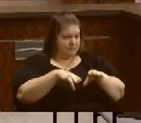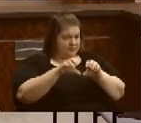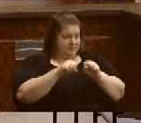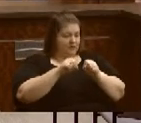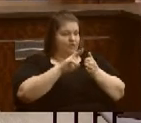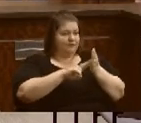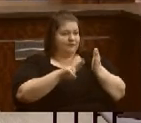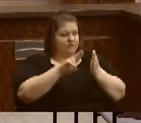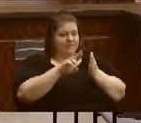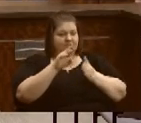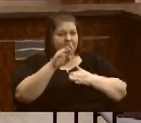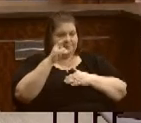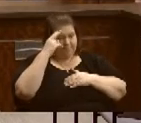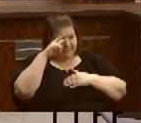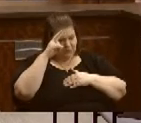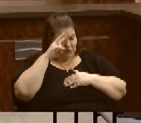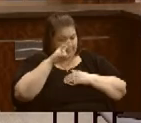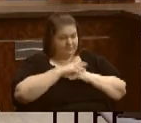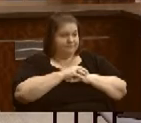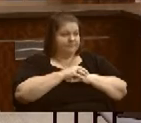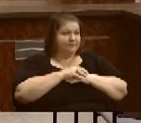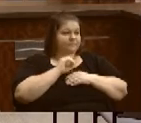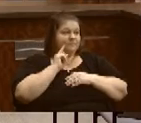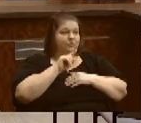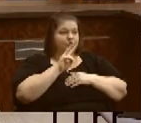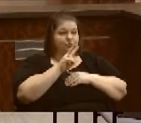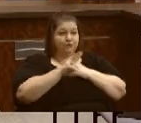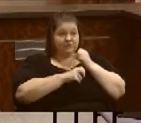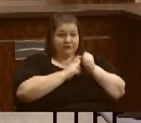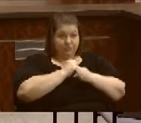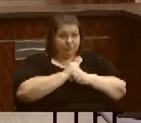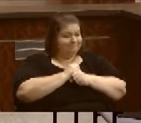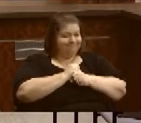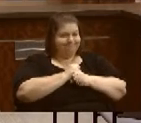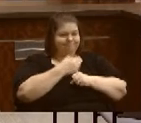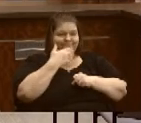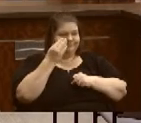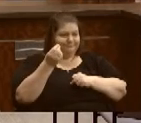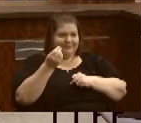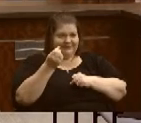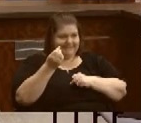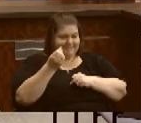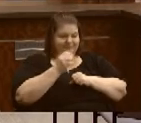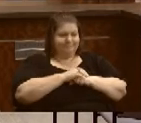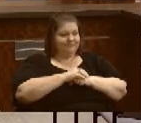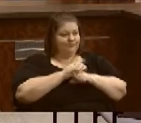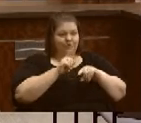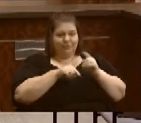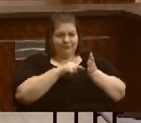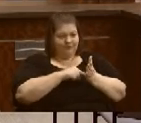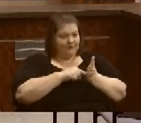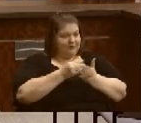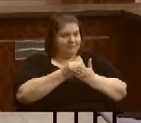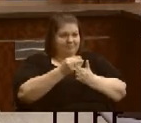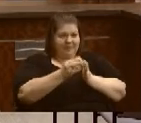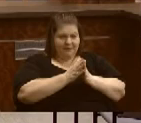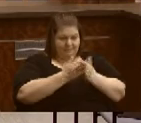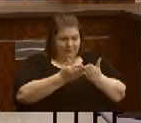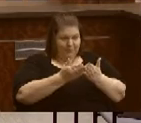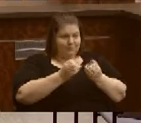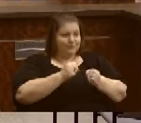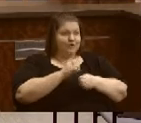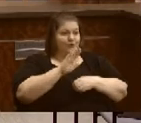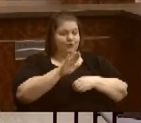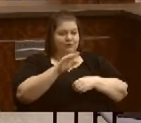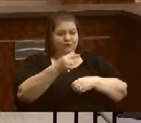Mexico. For the first 2 years, your lack of money didn't allow you to buy books and everything, so your GPA wasn't the